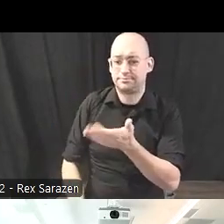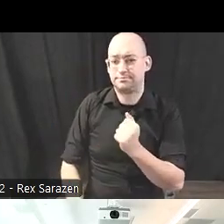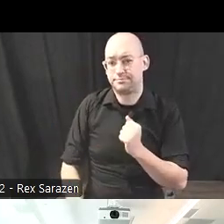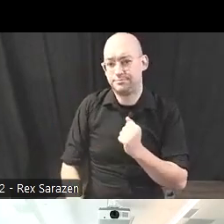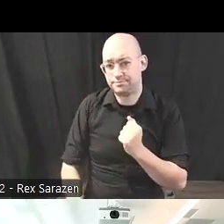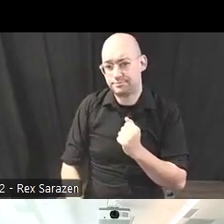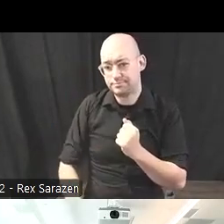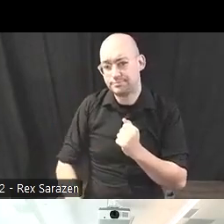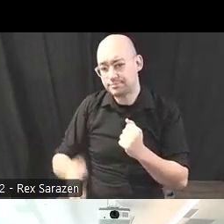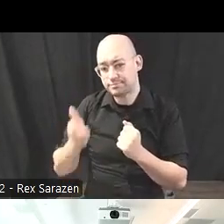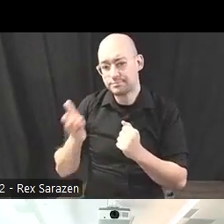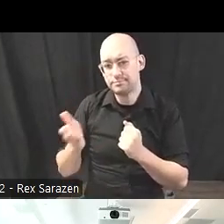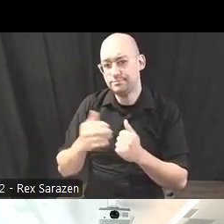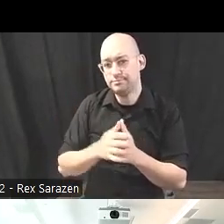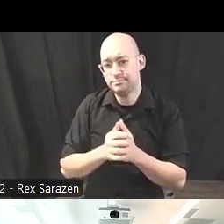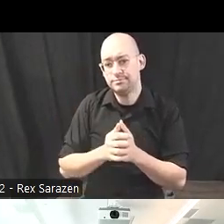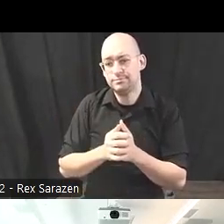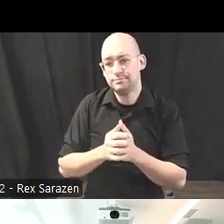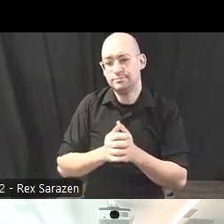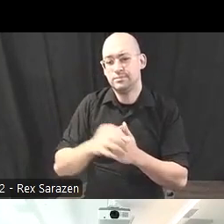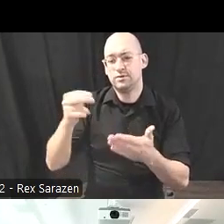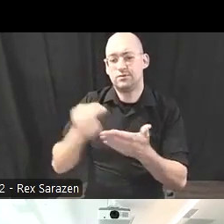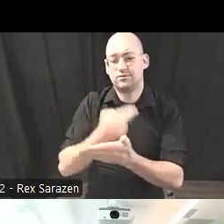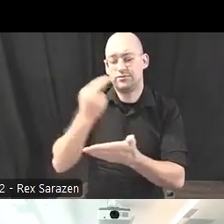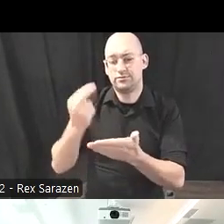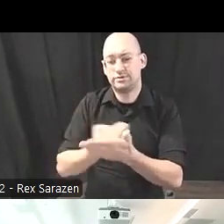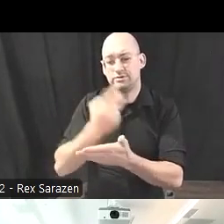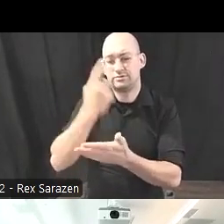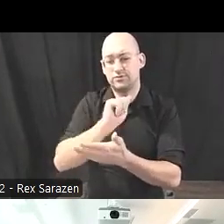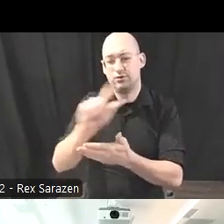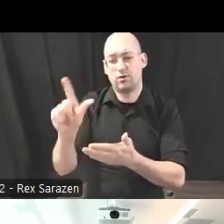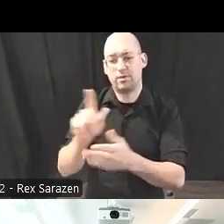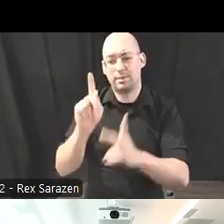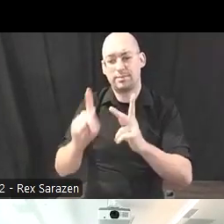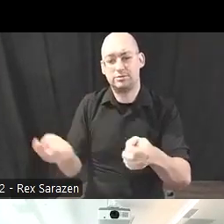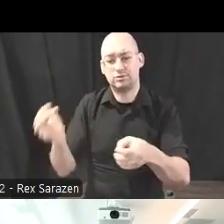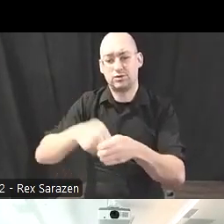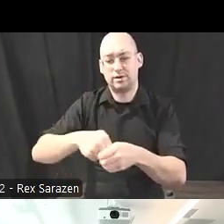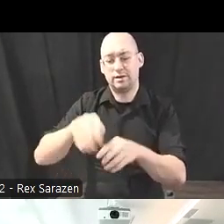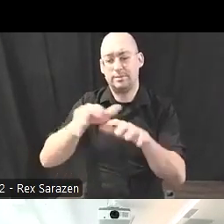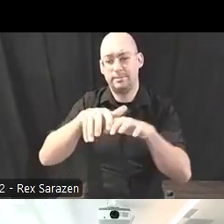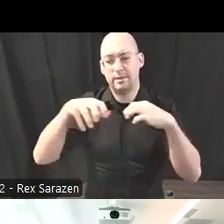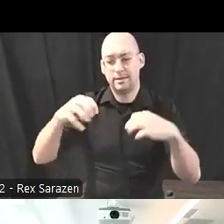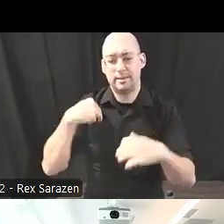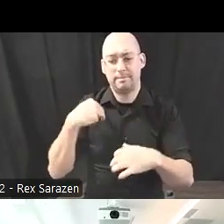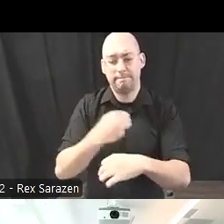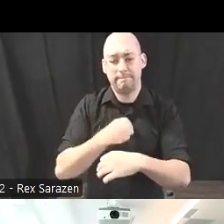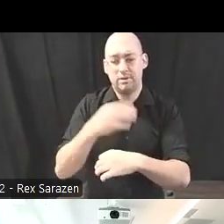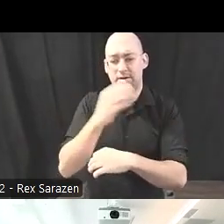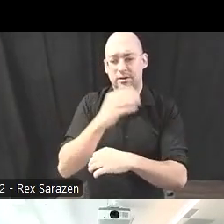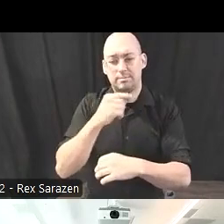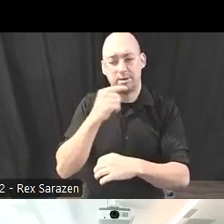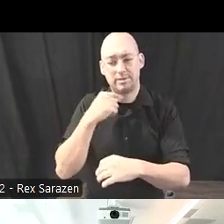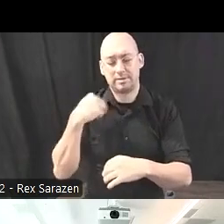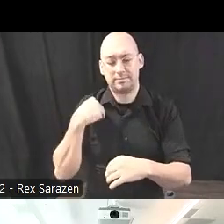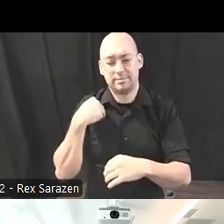There we go. Sorry. So as a refresh, for everyone joining as a committee member, but also to our public members who are